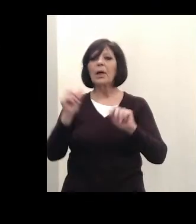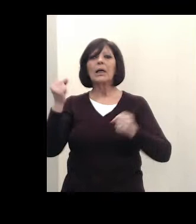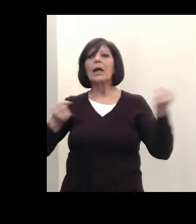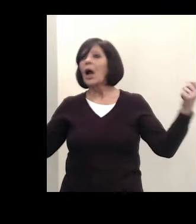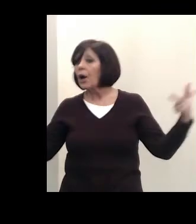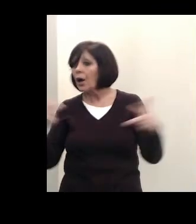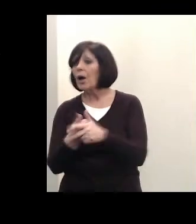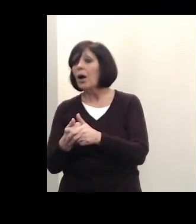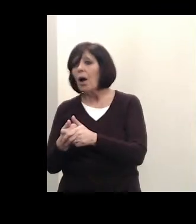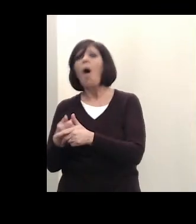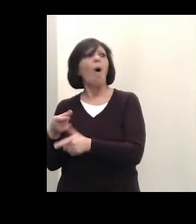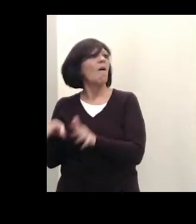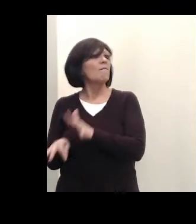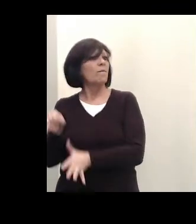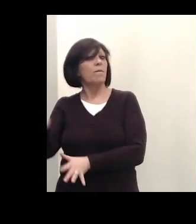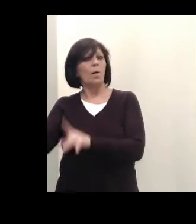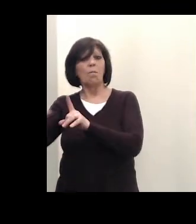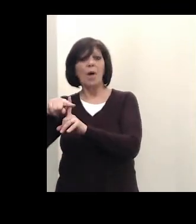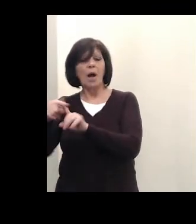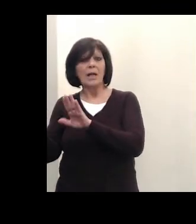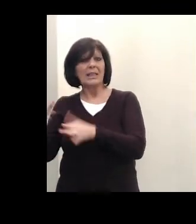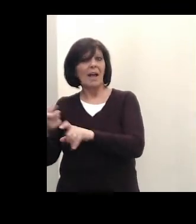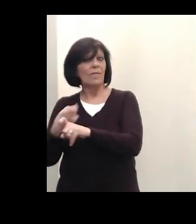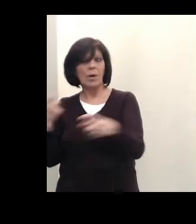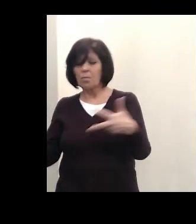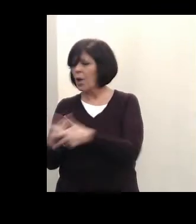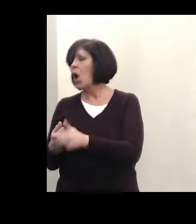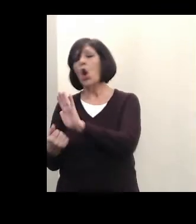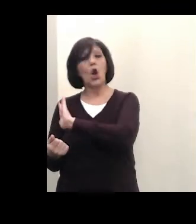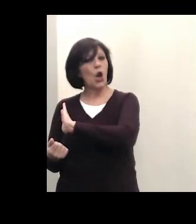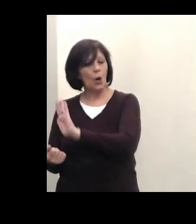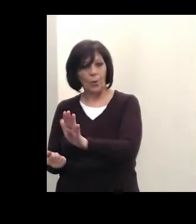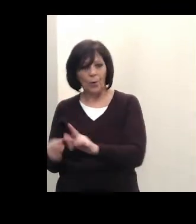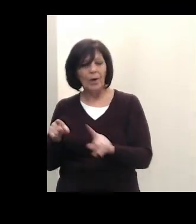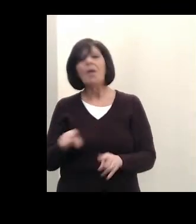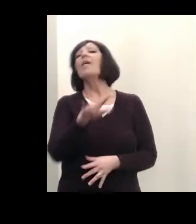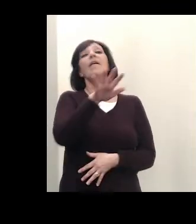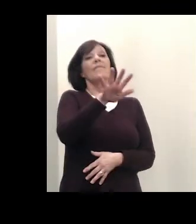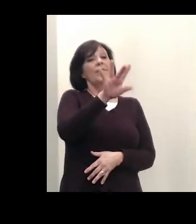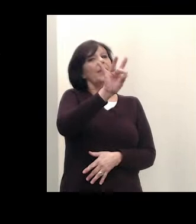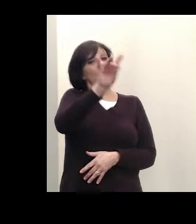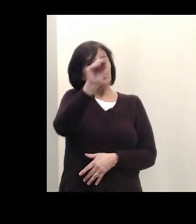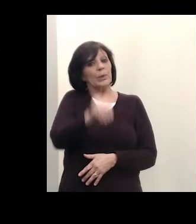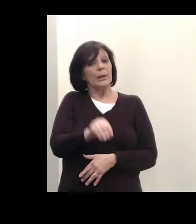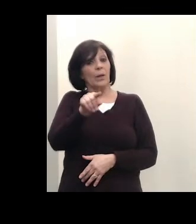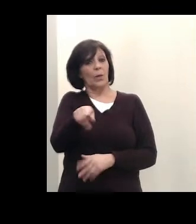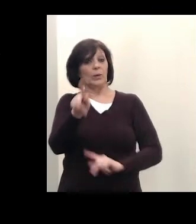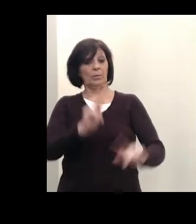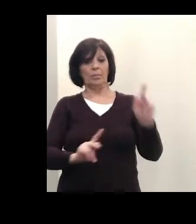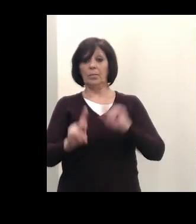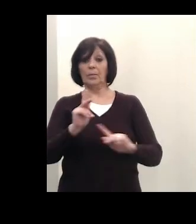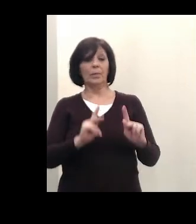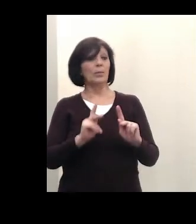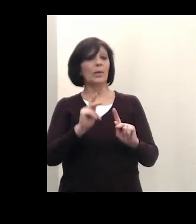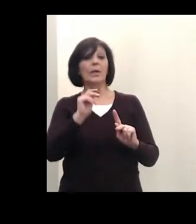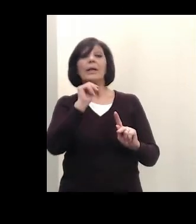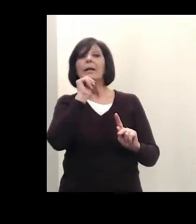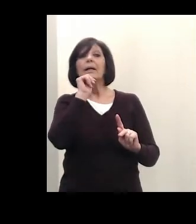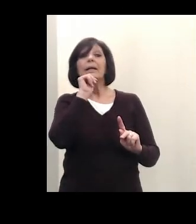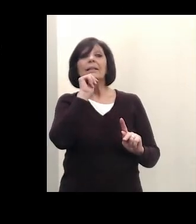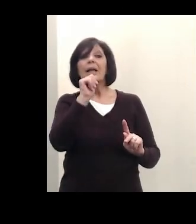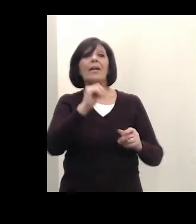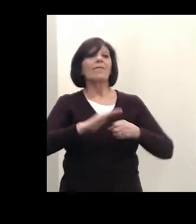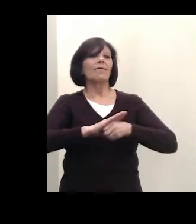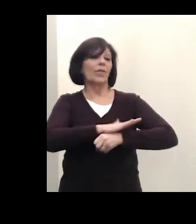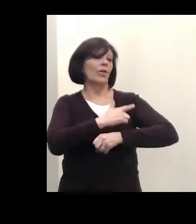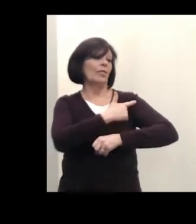COVID-19 positive but died from the car crash. Now, 58% of those individuals were not fully vaccinated prior to infection.